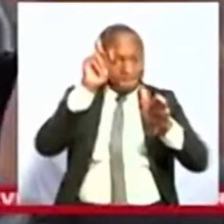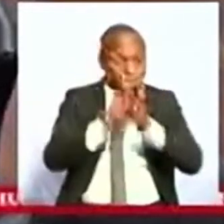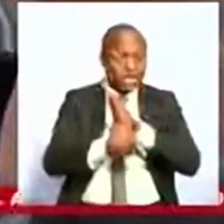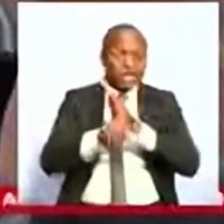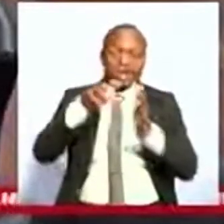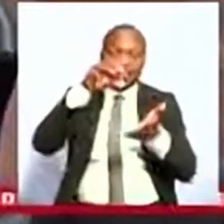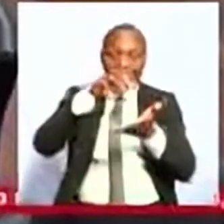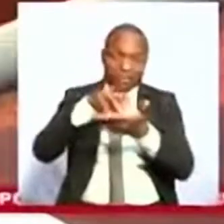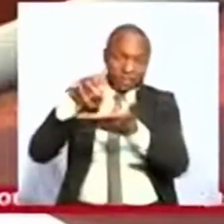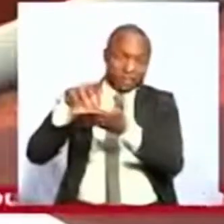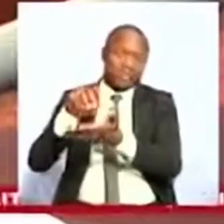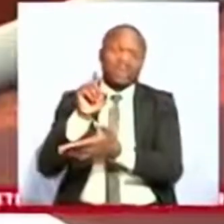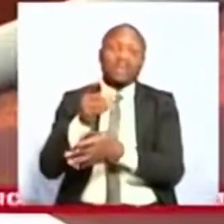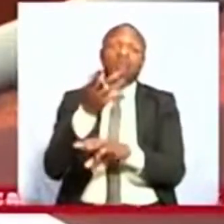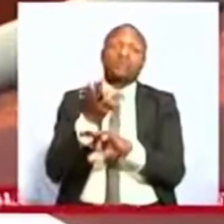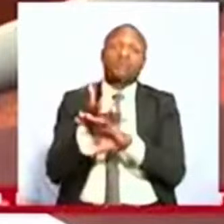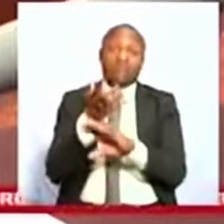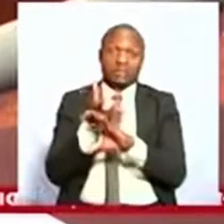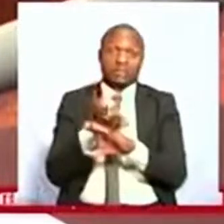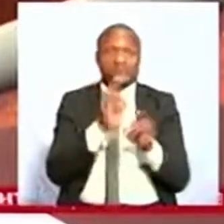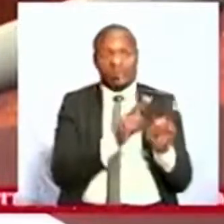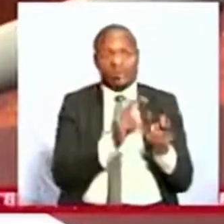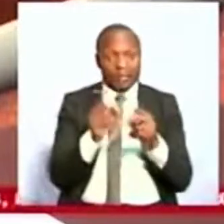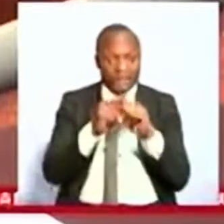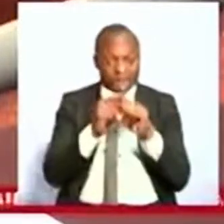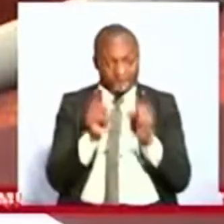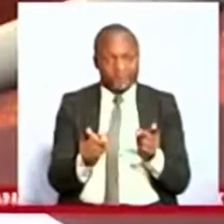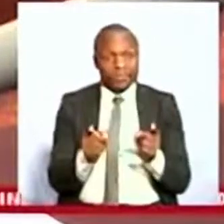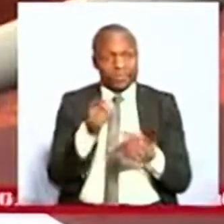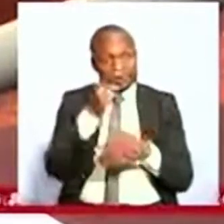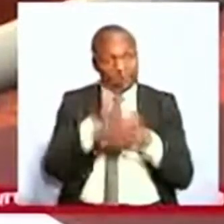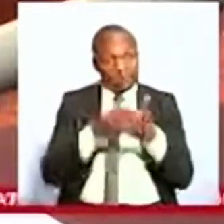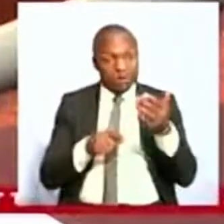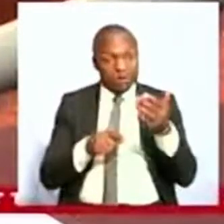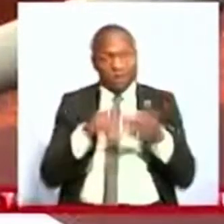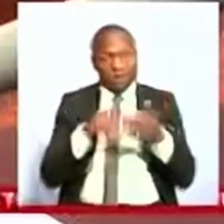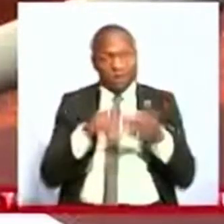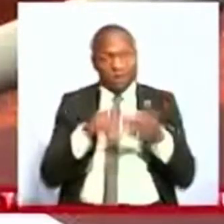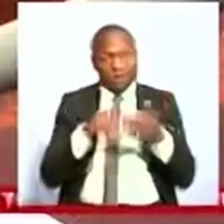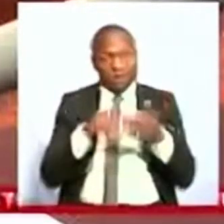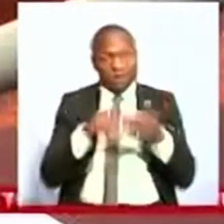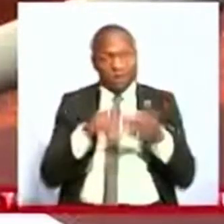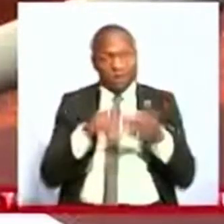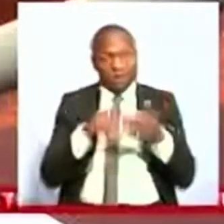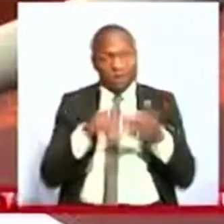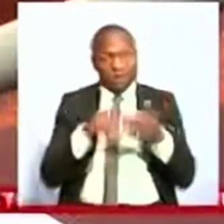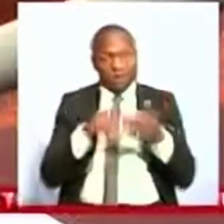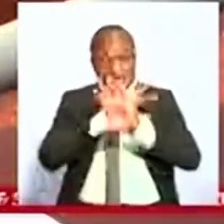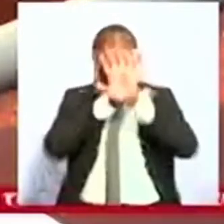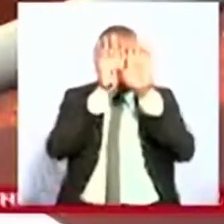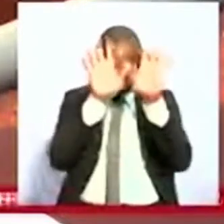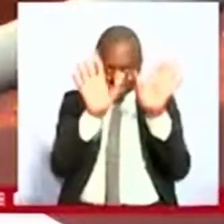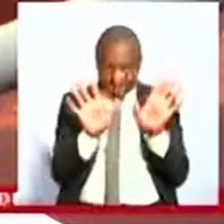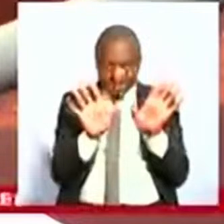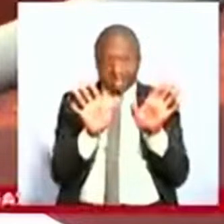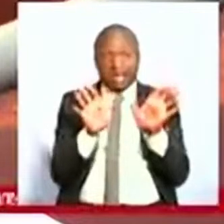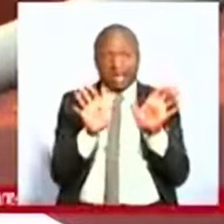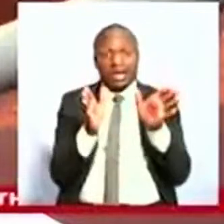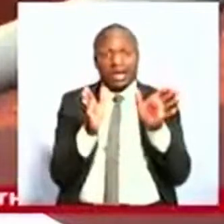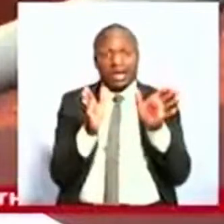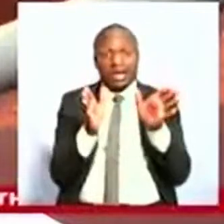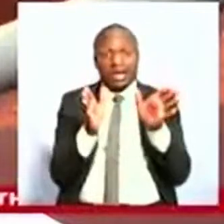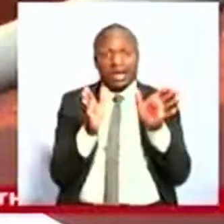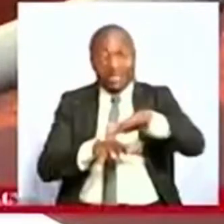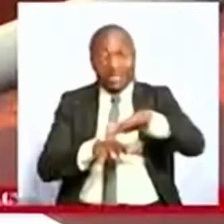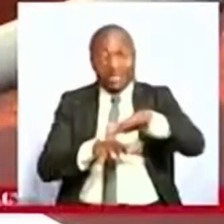That one is hard to answer, but what we can say with certainty is the death penalty